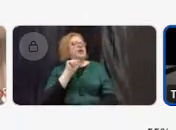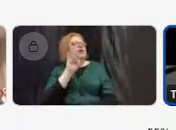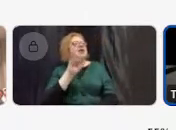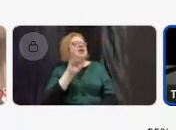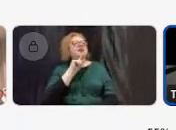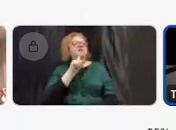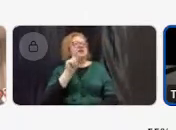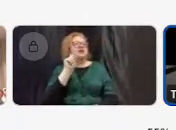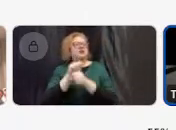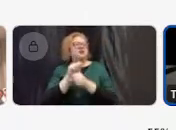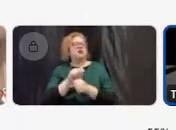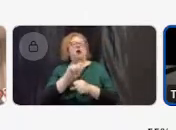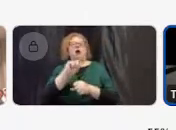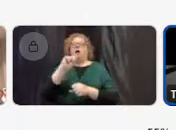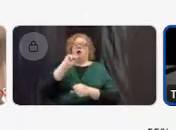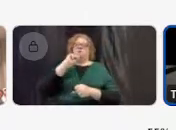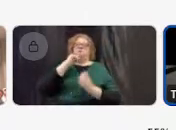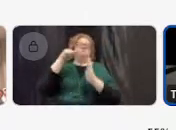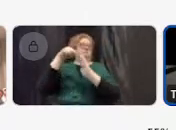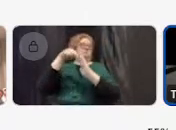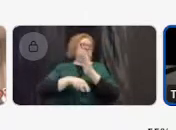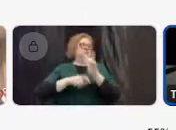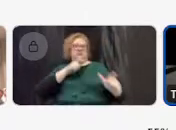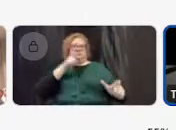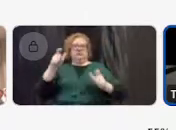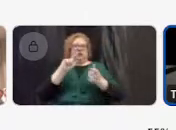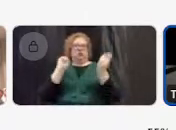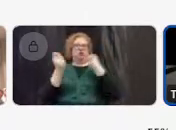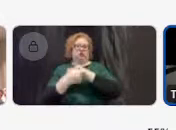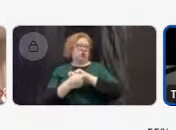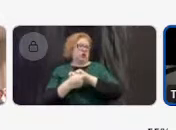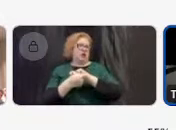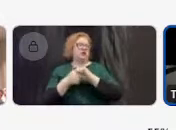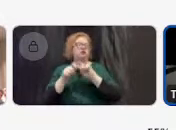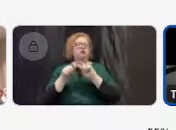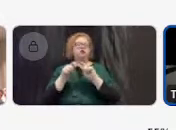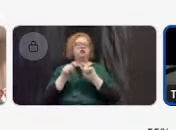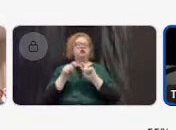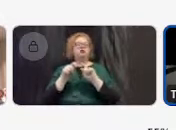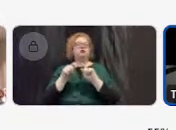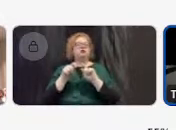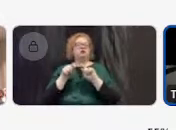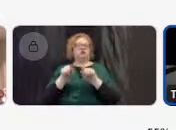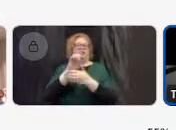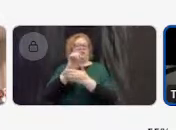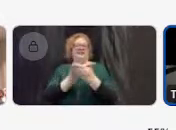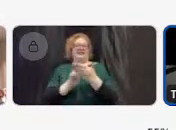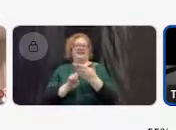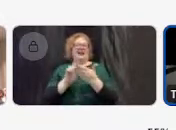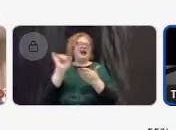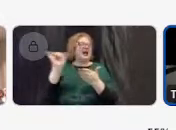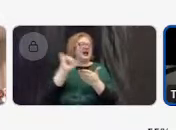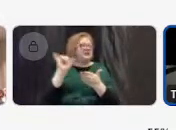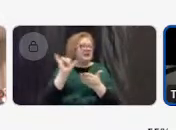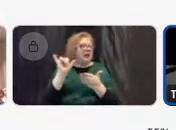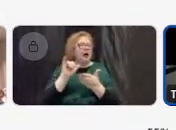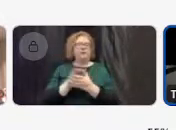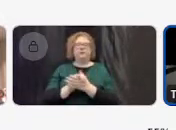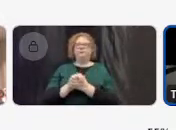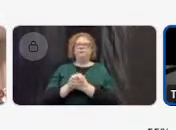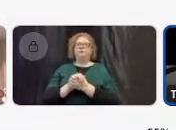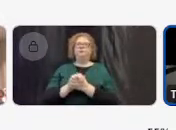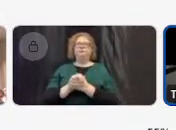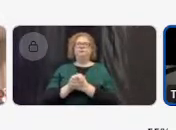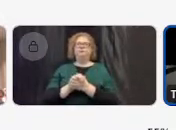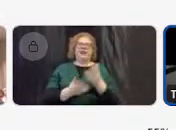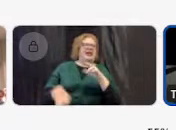substantial change, it gets handled at the design level. An example of substantial changes is they cannot